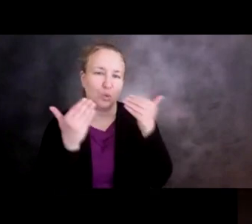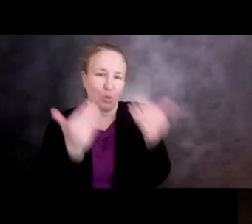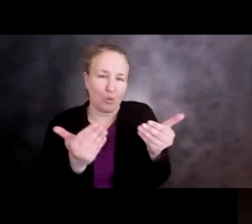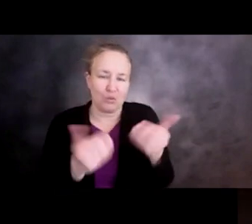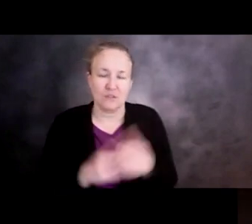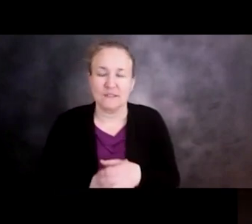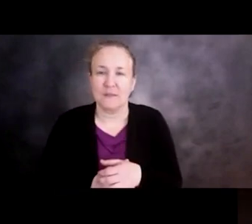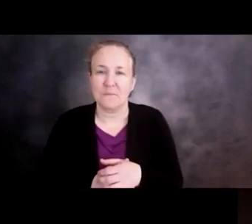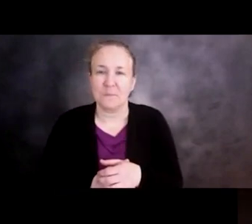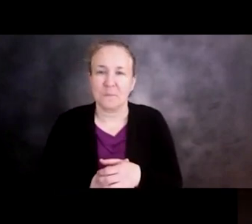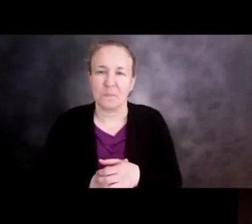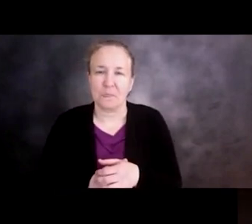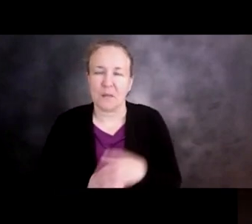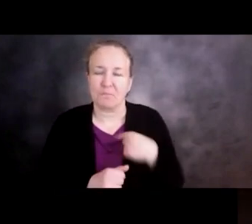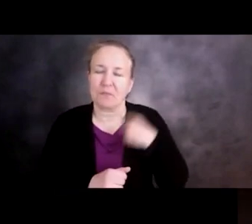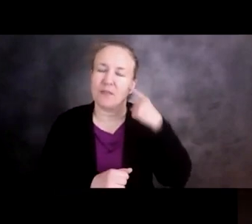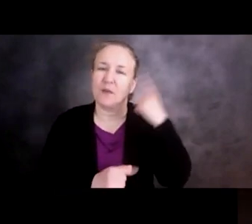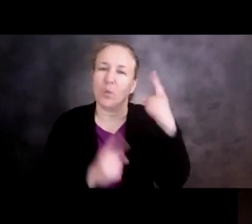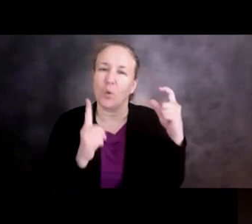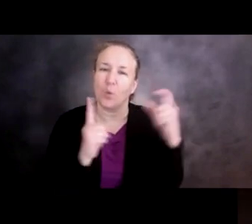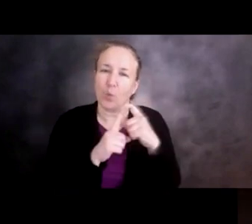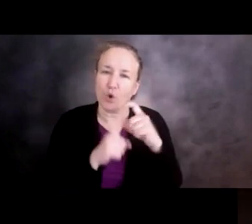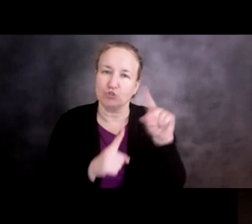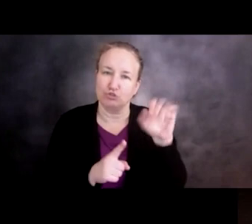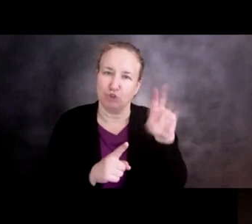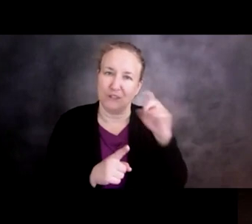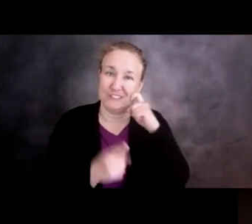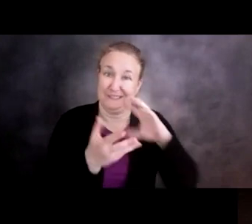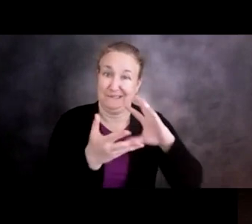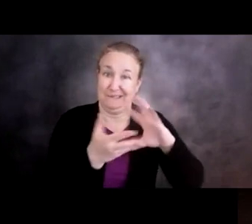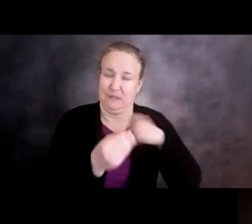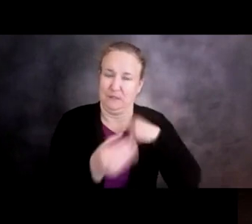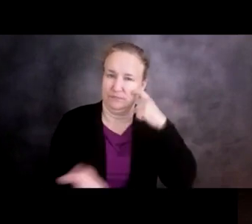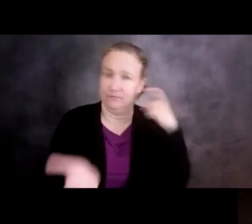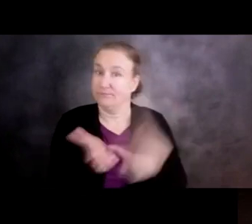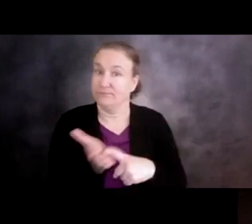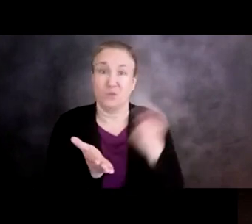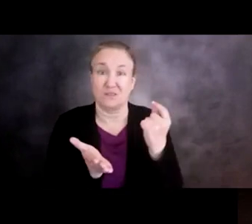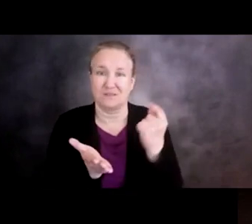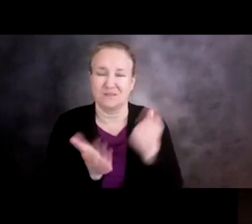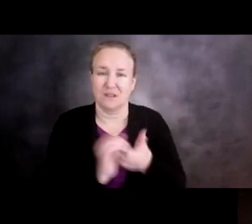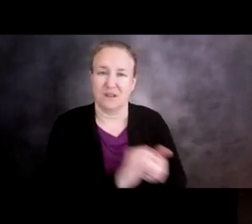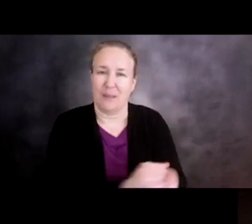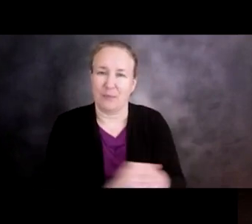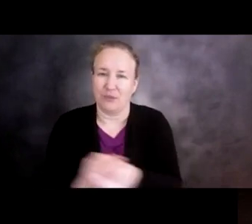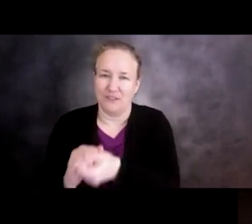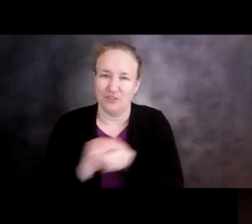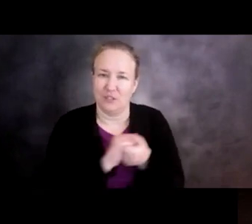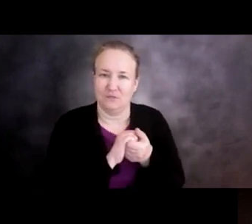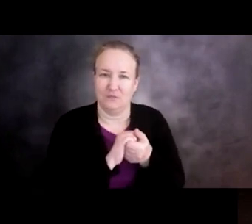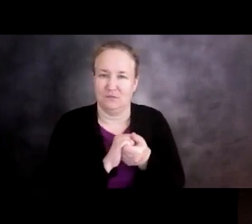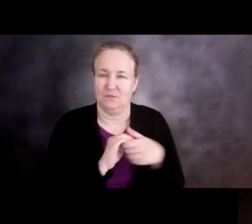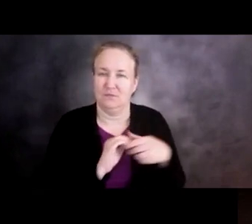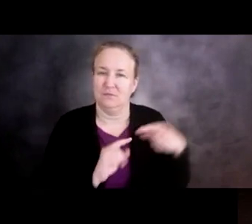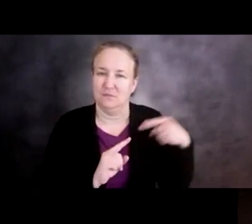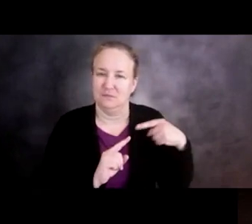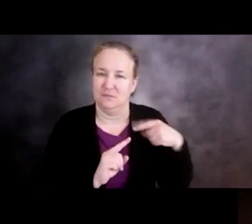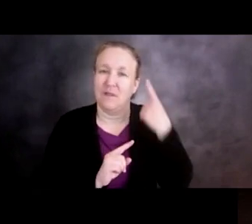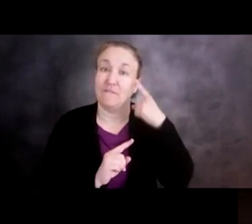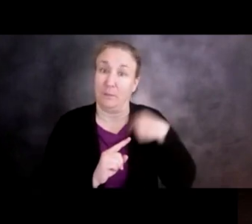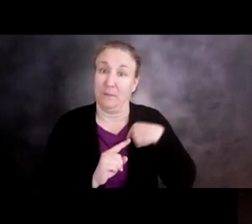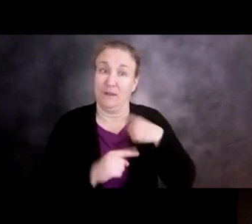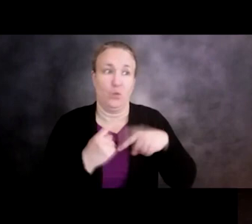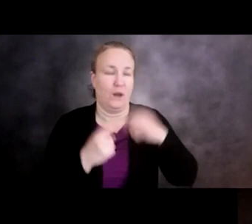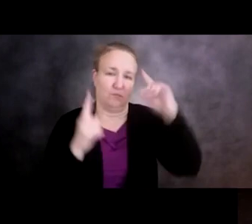I think one word that Dawn just said that like really stuck out to me was collaboration. For me, when I think of just